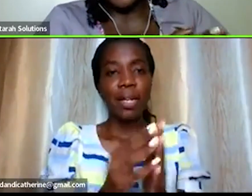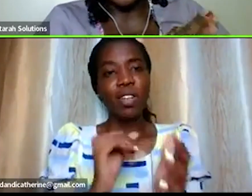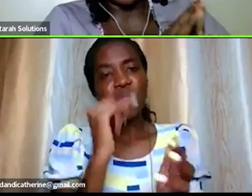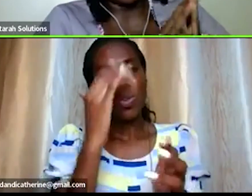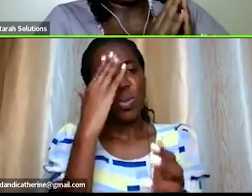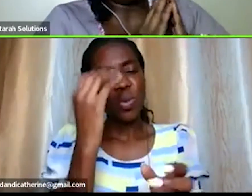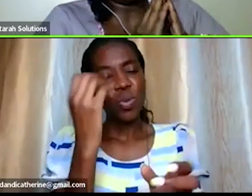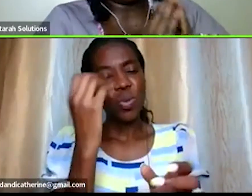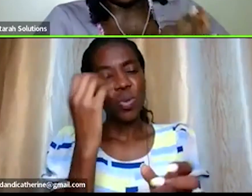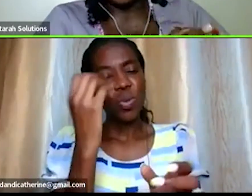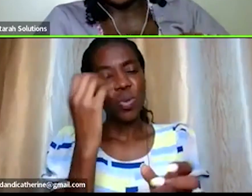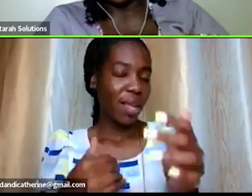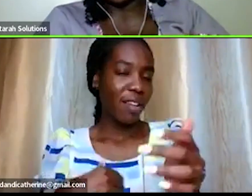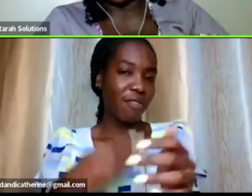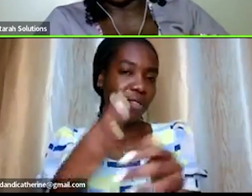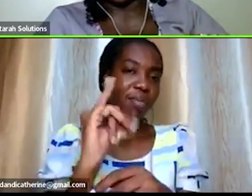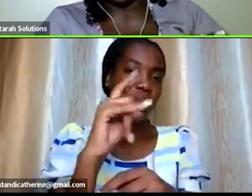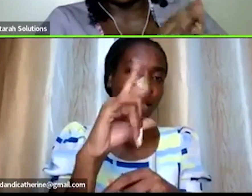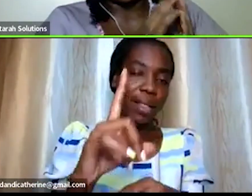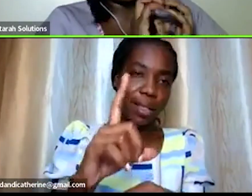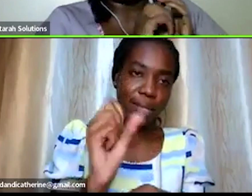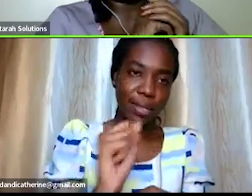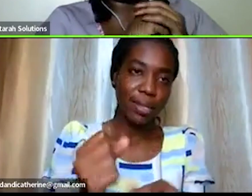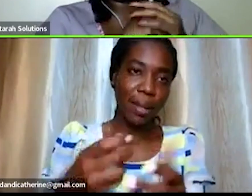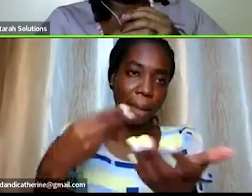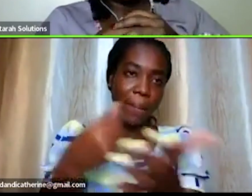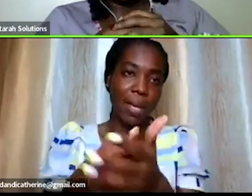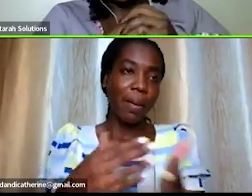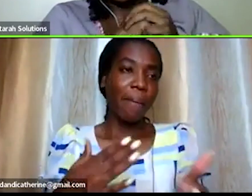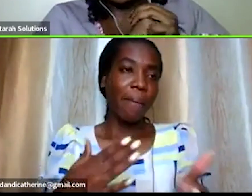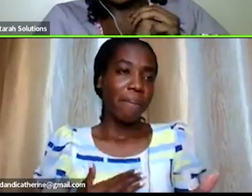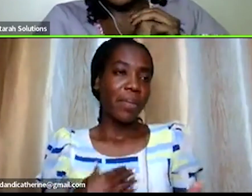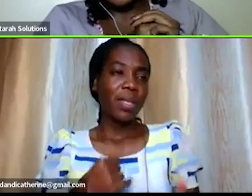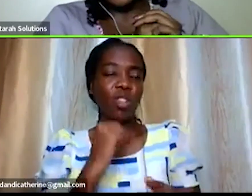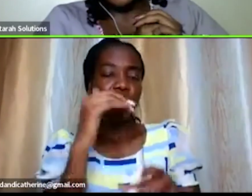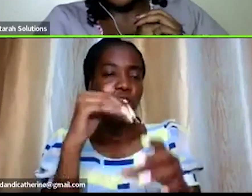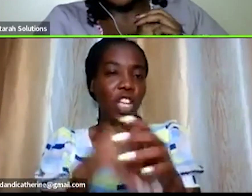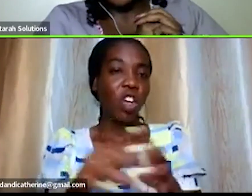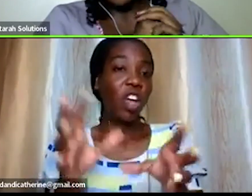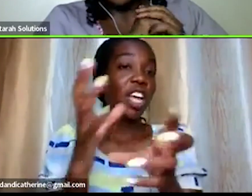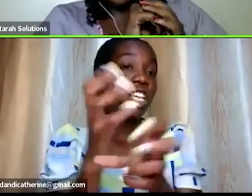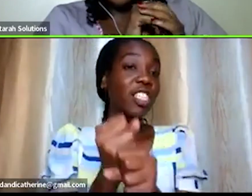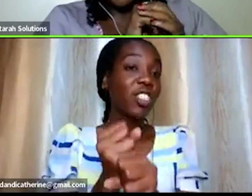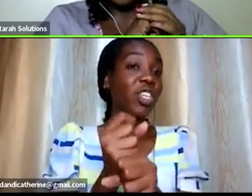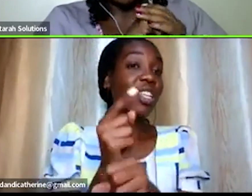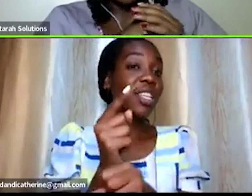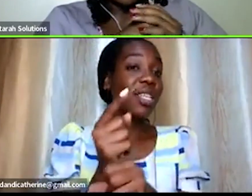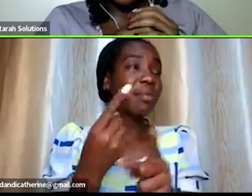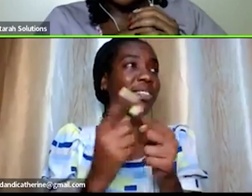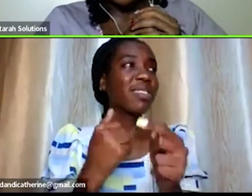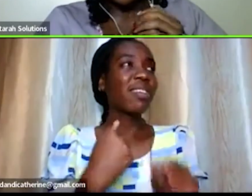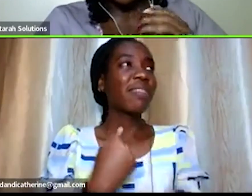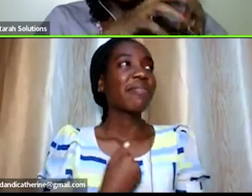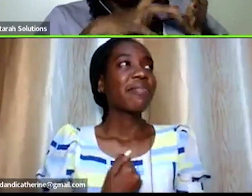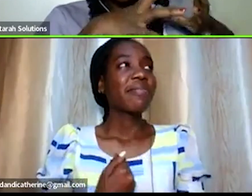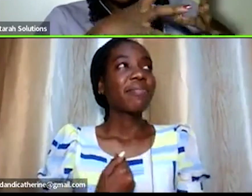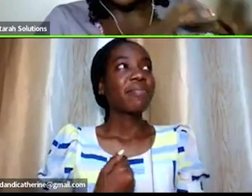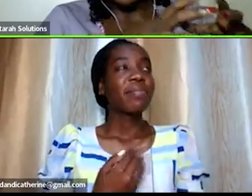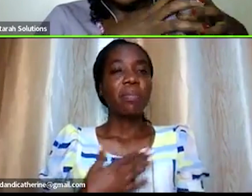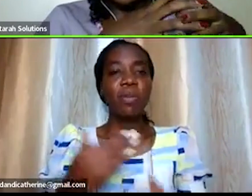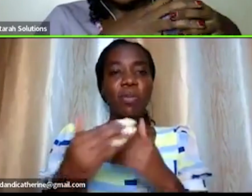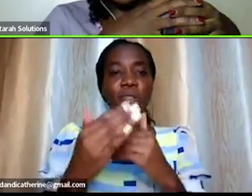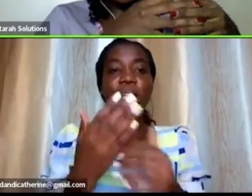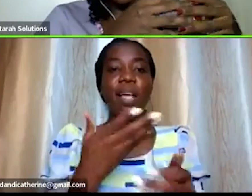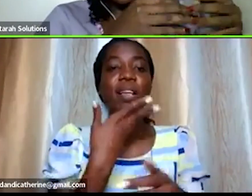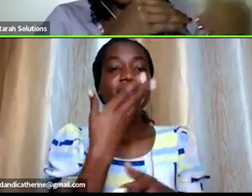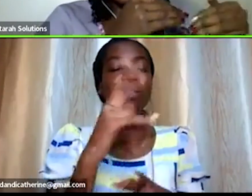bills to pay. I am not growing in this organization, or there's I was about to answer your question, but